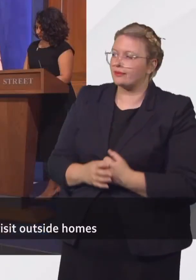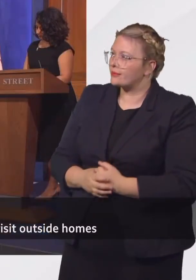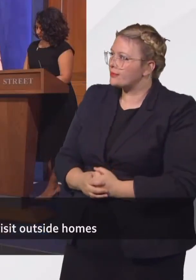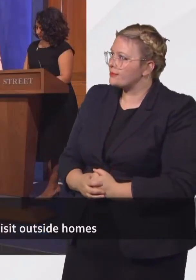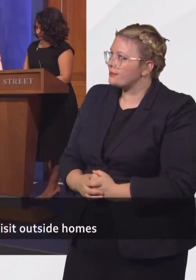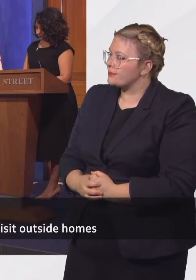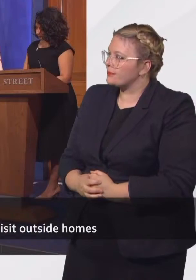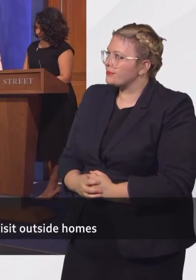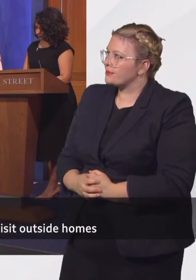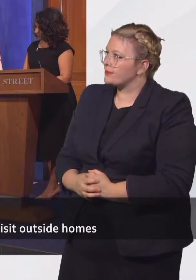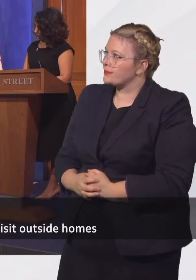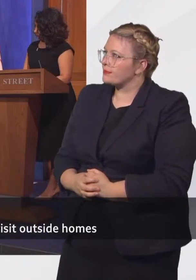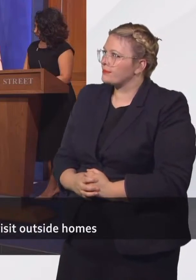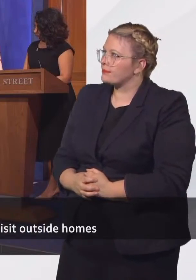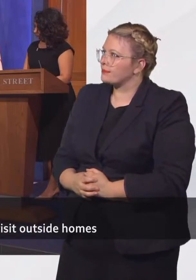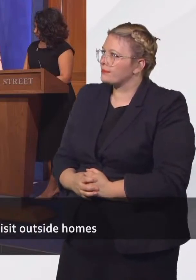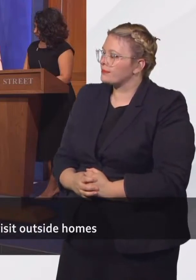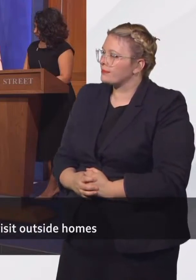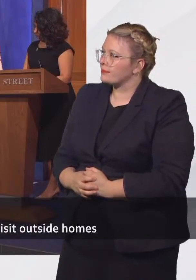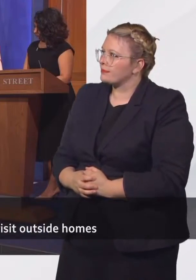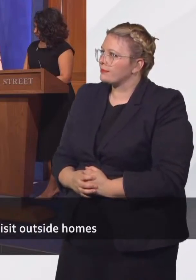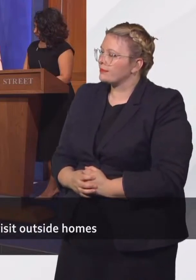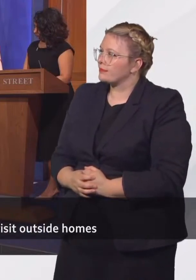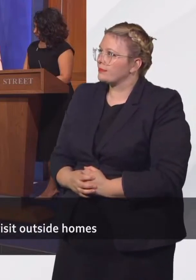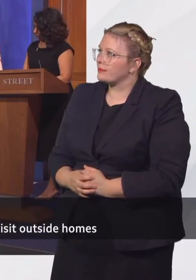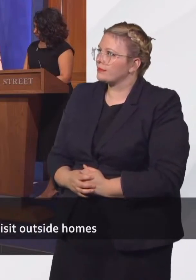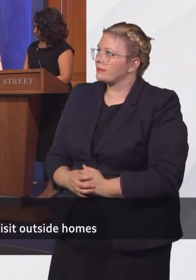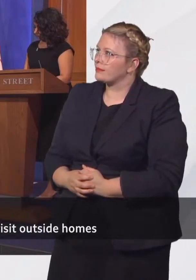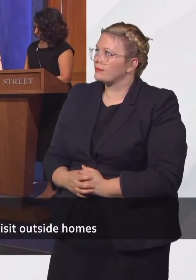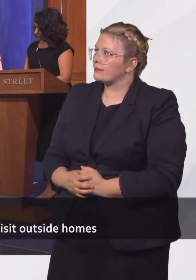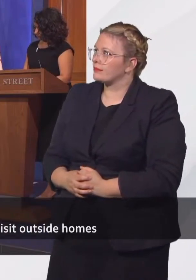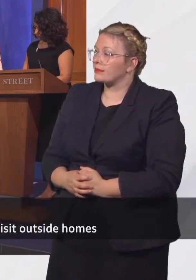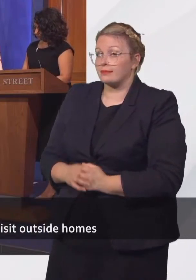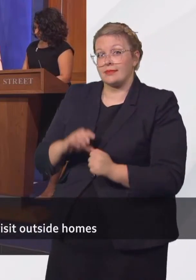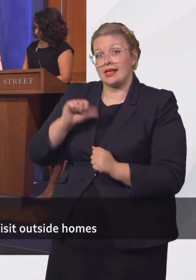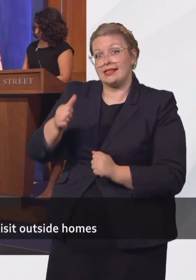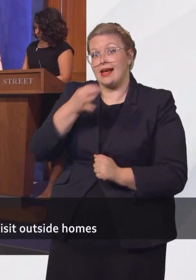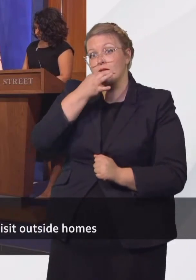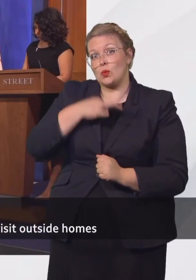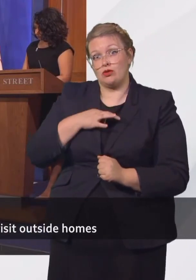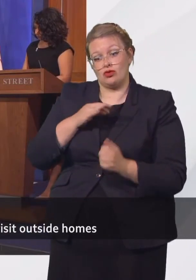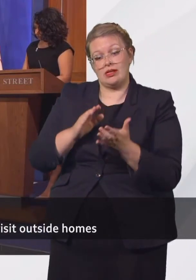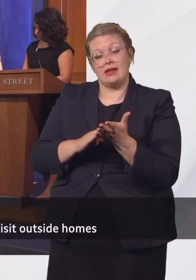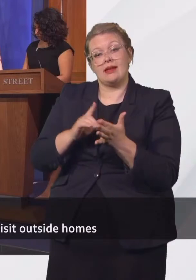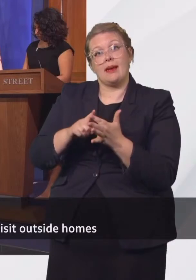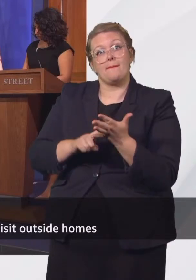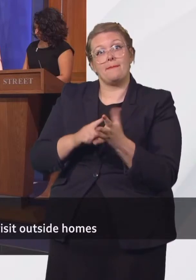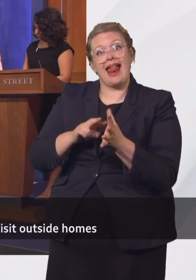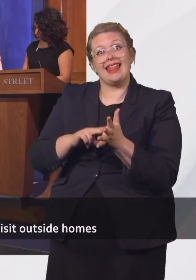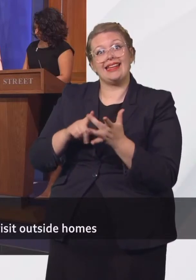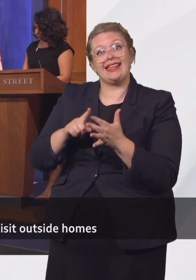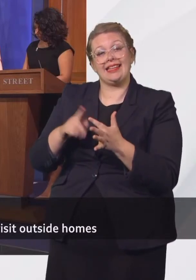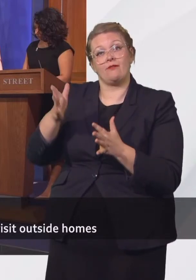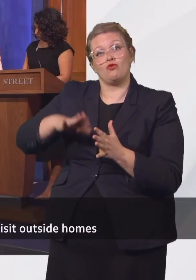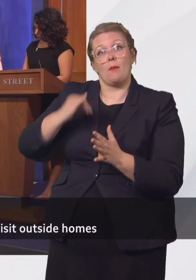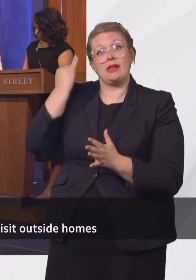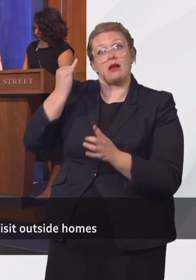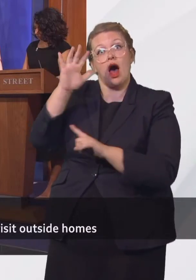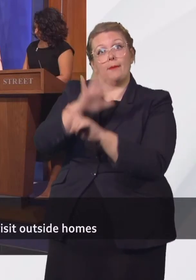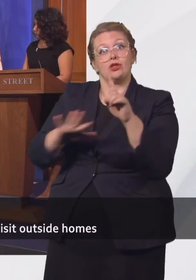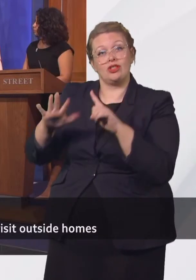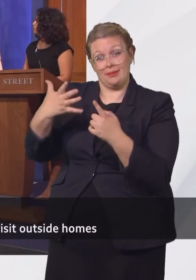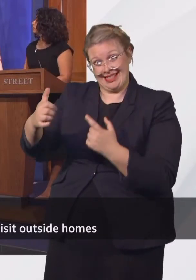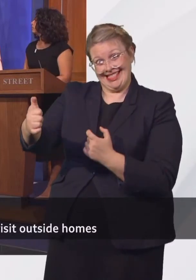Thanks very much. The next question is from Melanie in Derbyshire by text, and Melanie